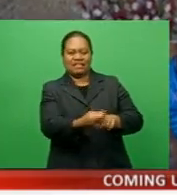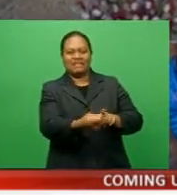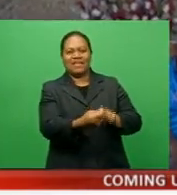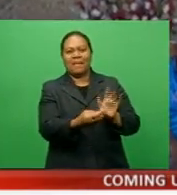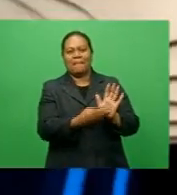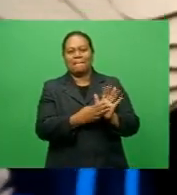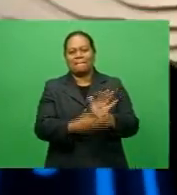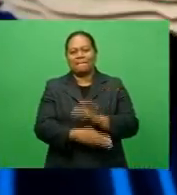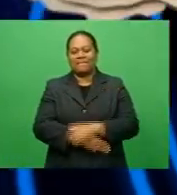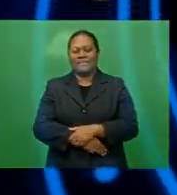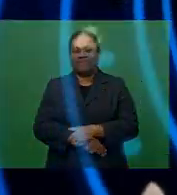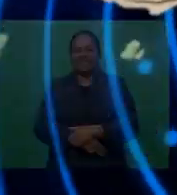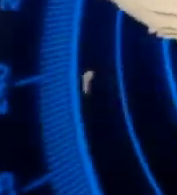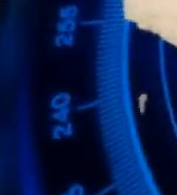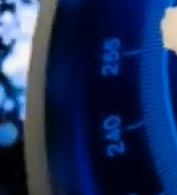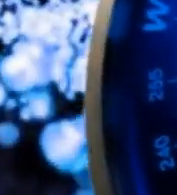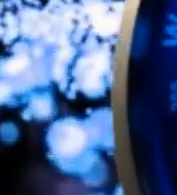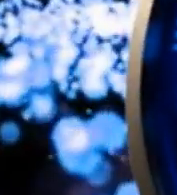us.